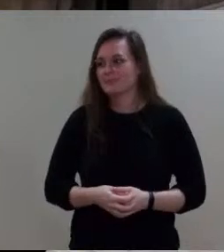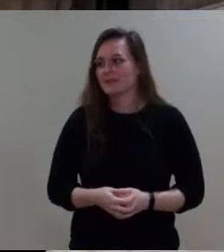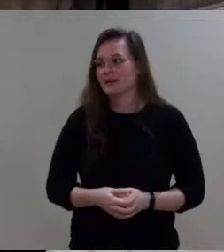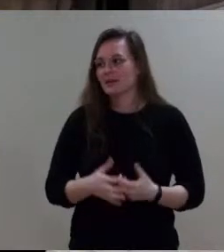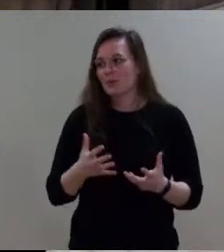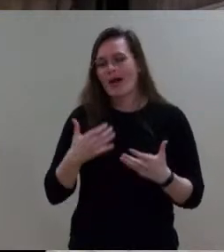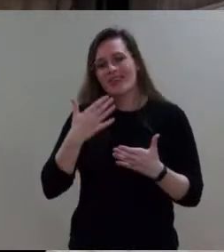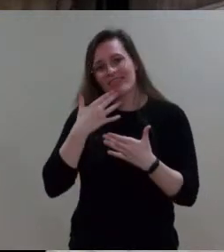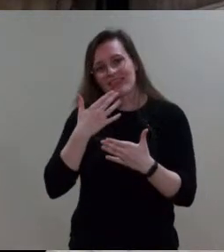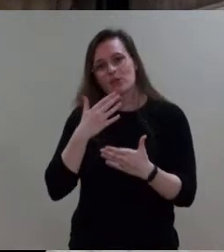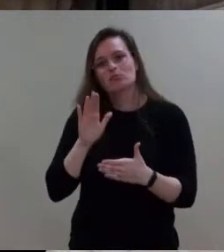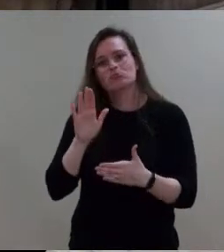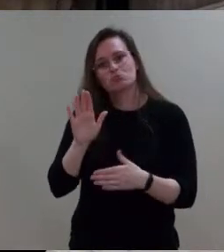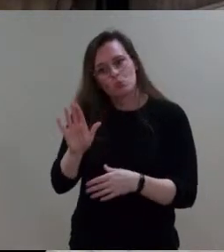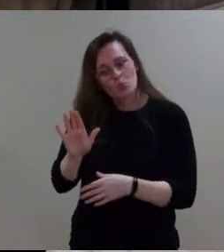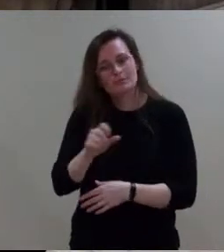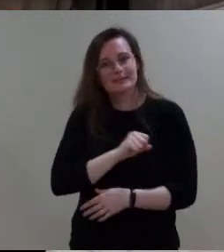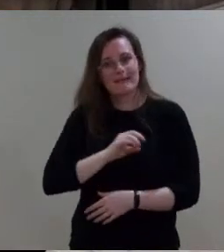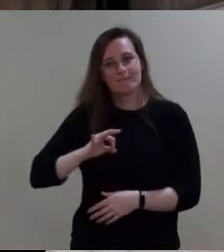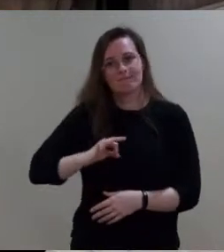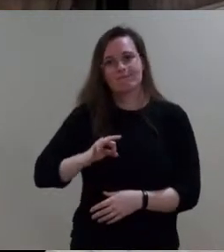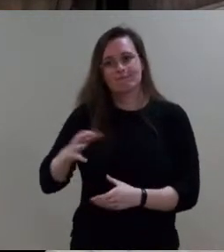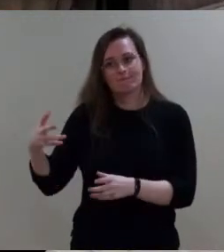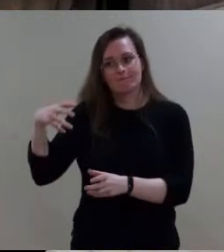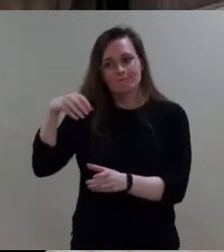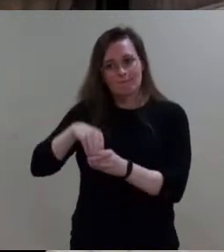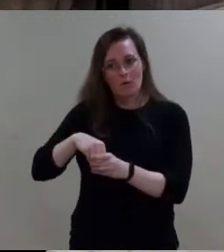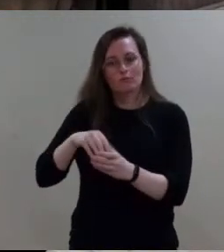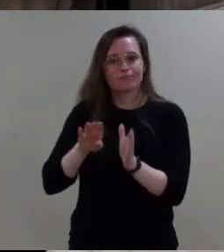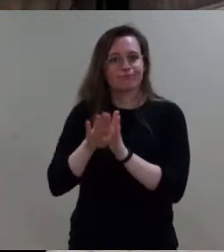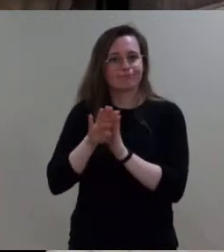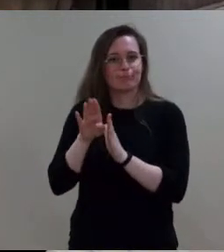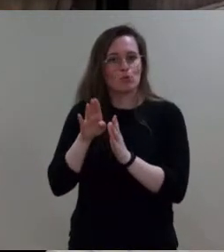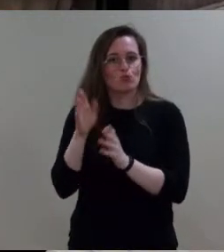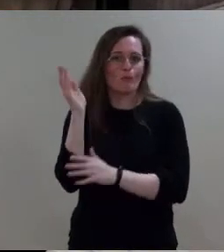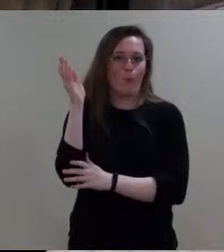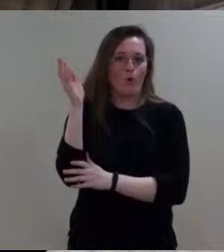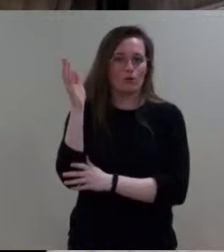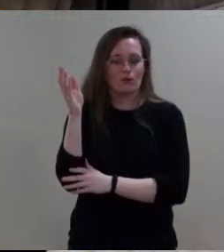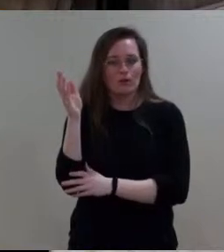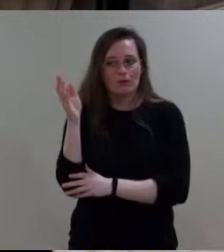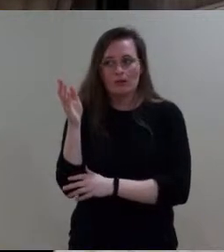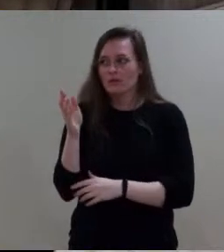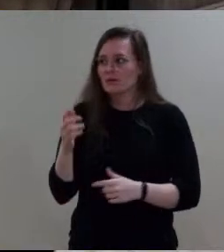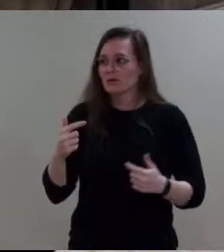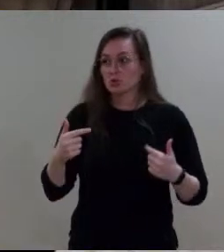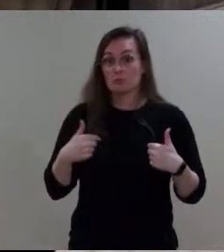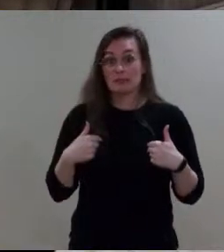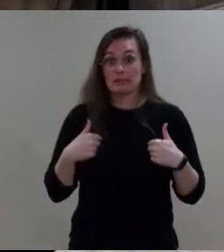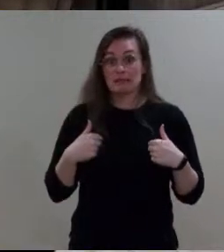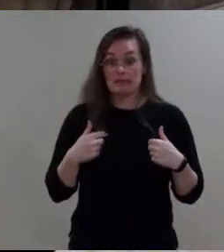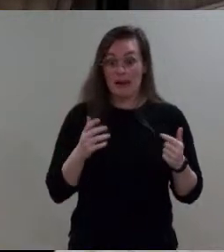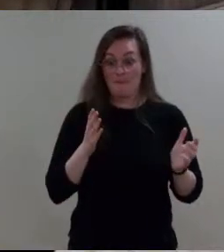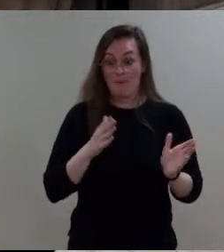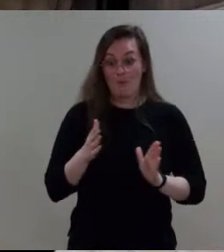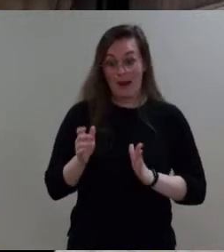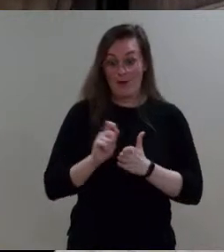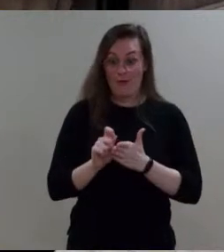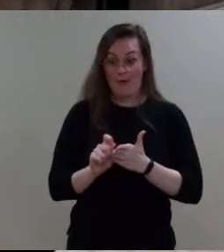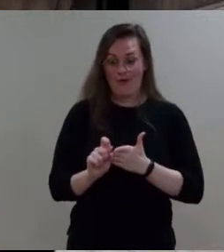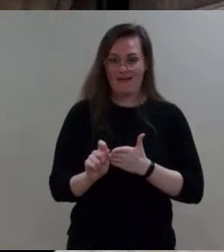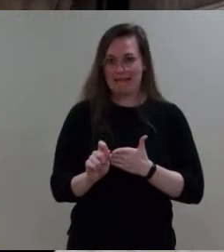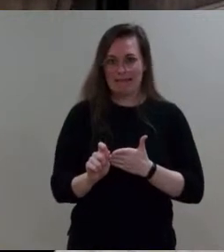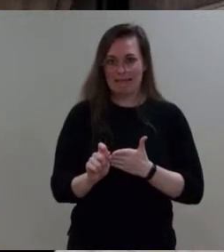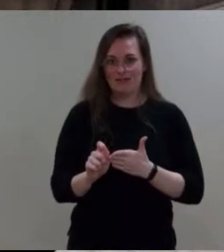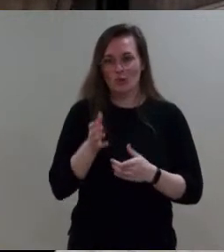all the staff involved in bringing this report forward. I don't have anything prepared, so I'm just going to go on the flip, which is not always good for